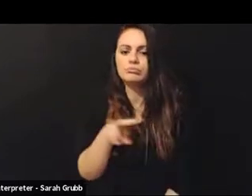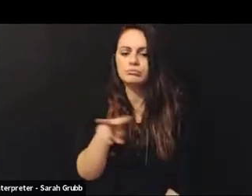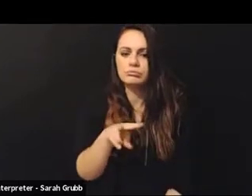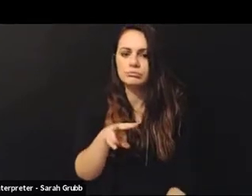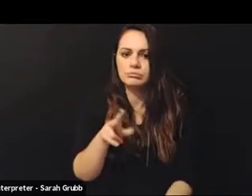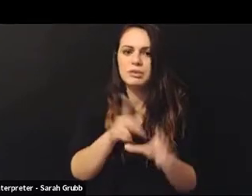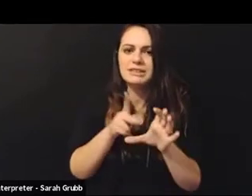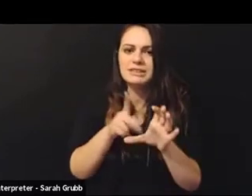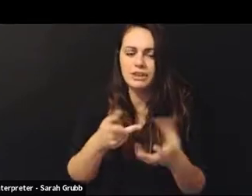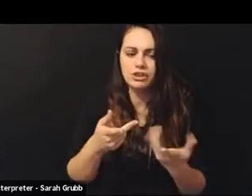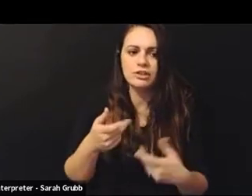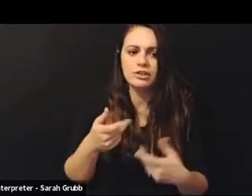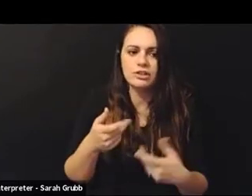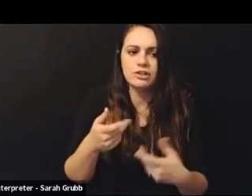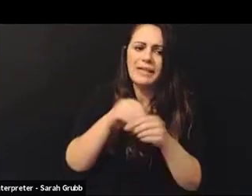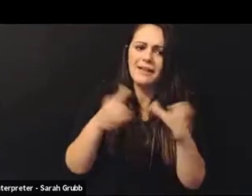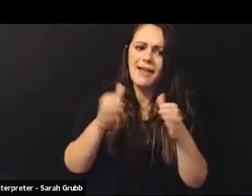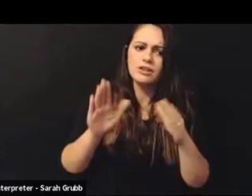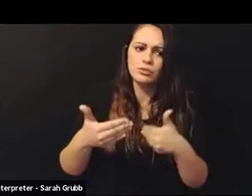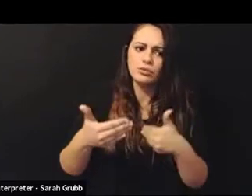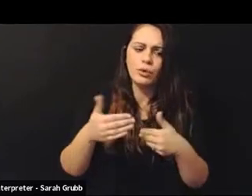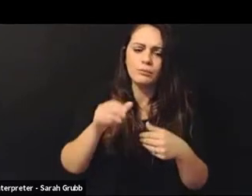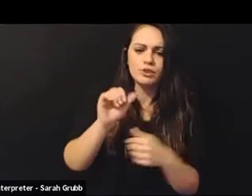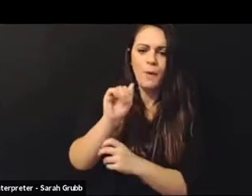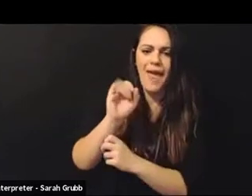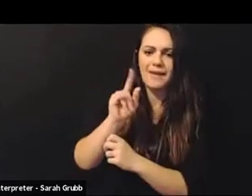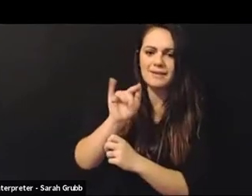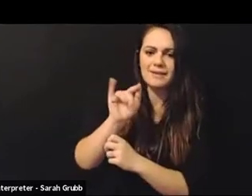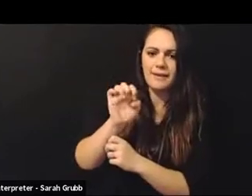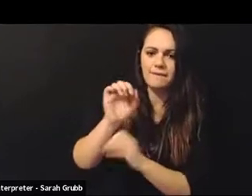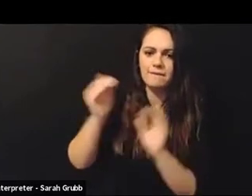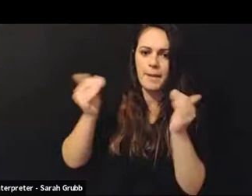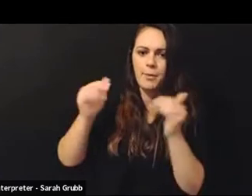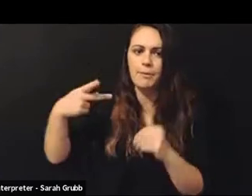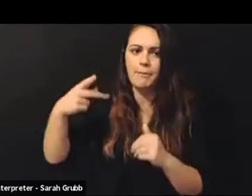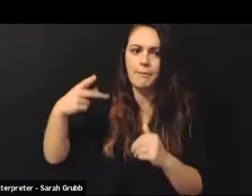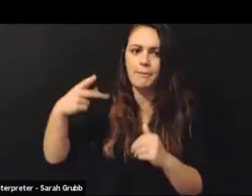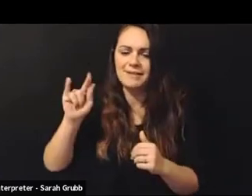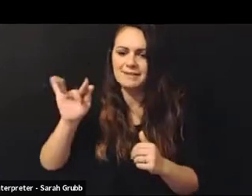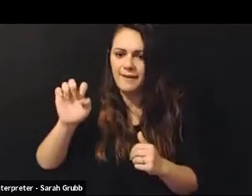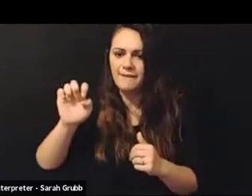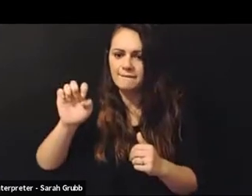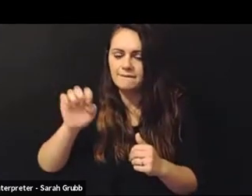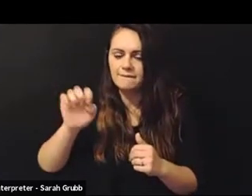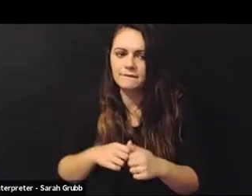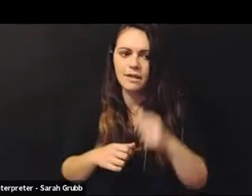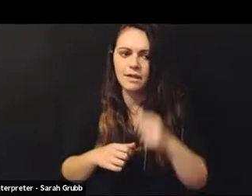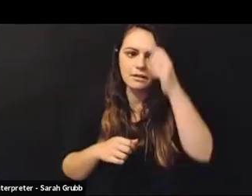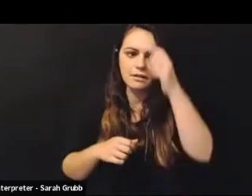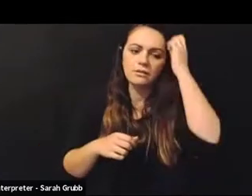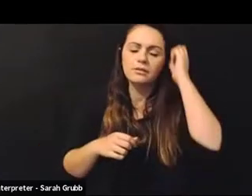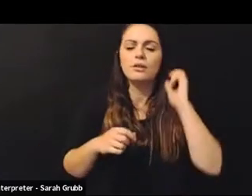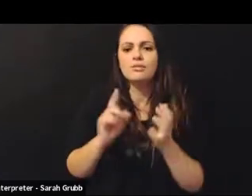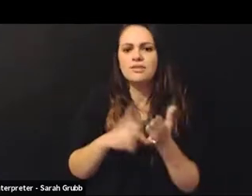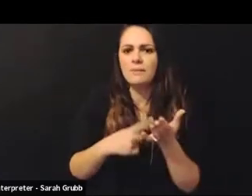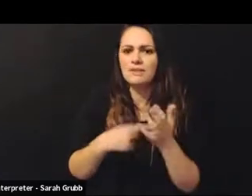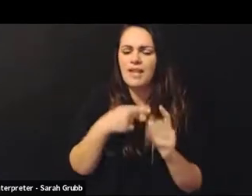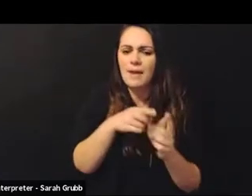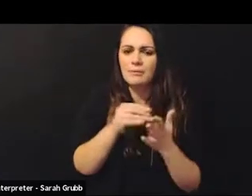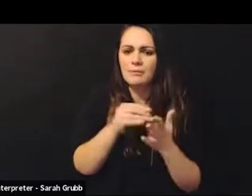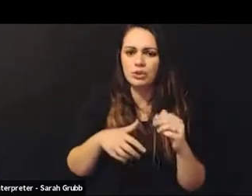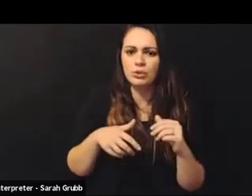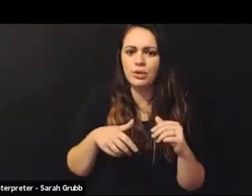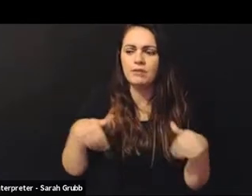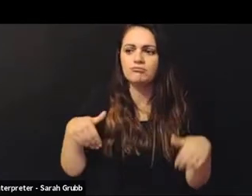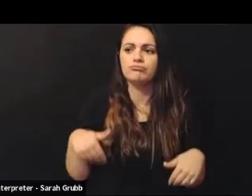they're not making a lot of trouble or acting out or anything. So everybody thinks everything's okay, but they're actually not very